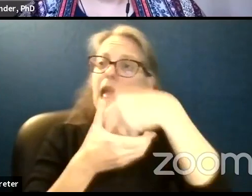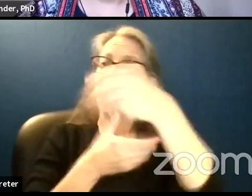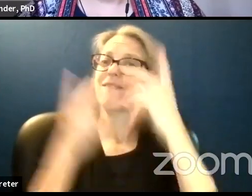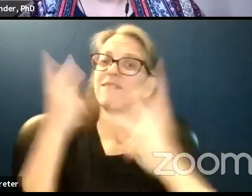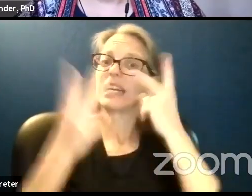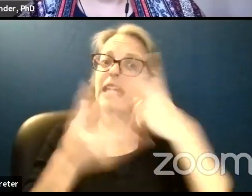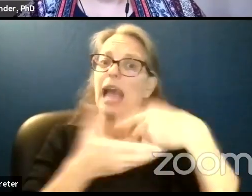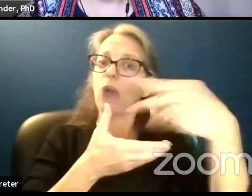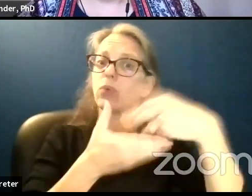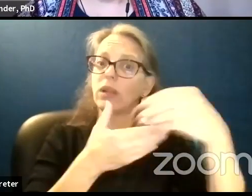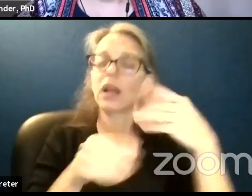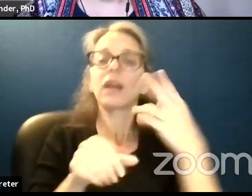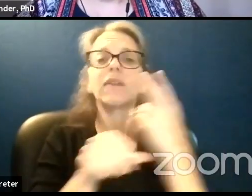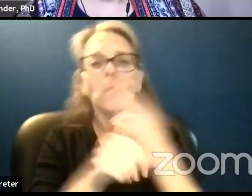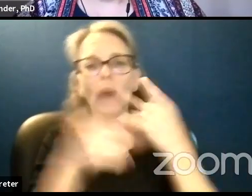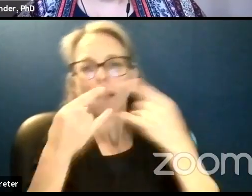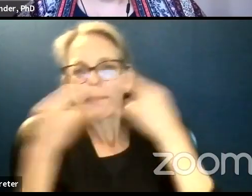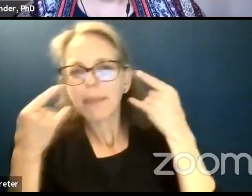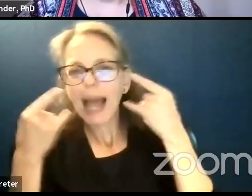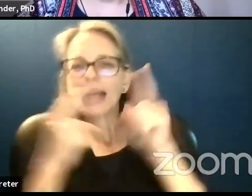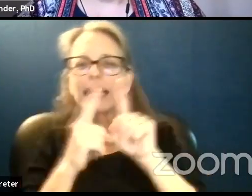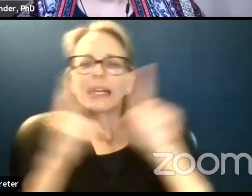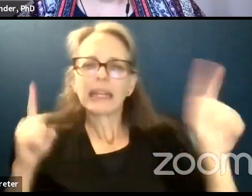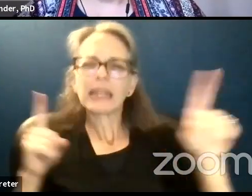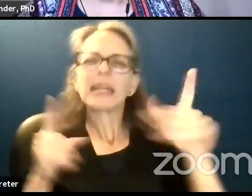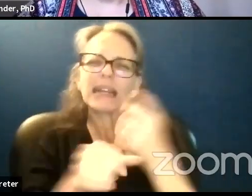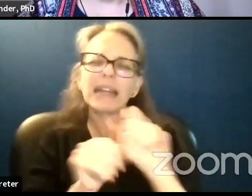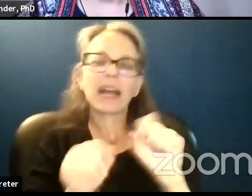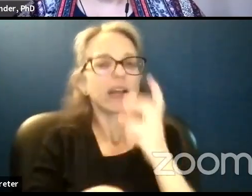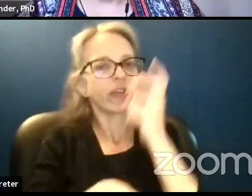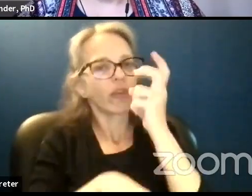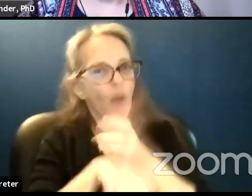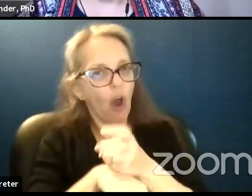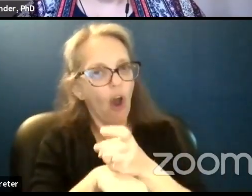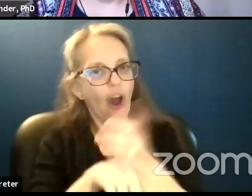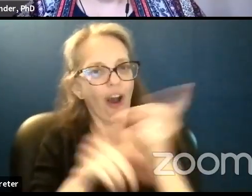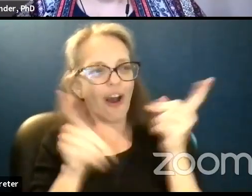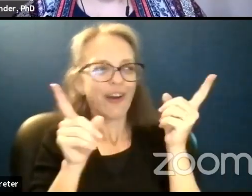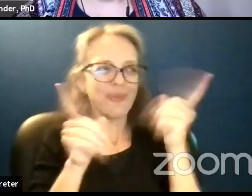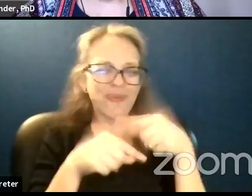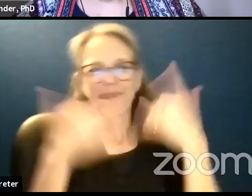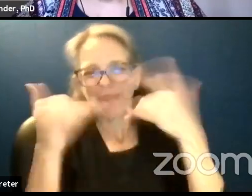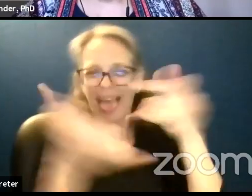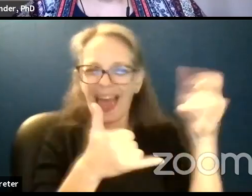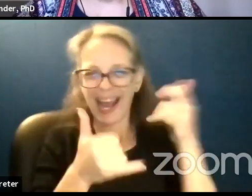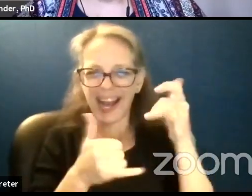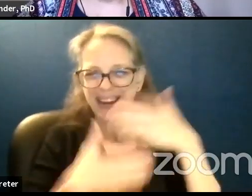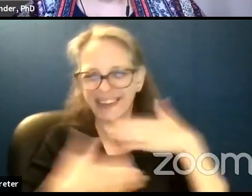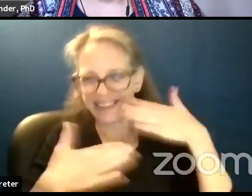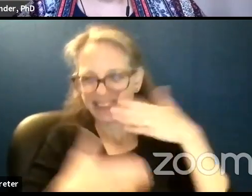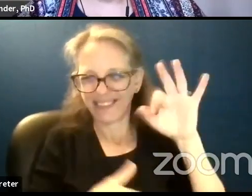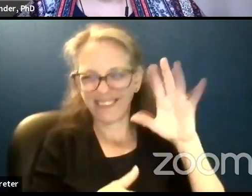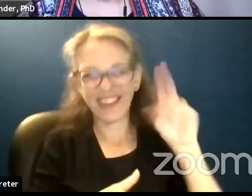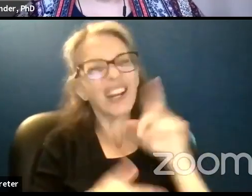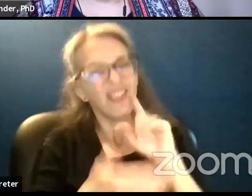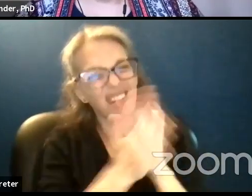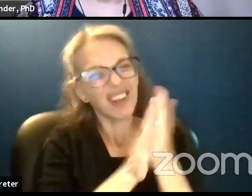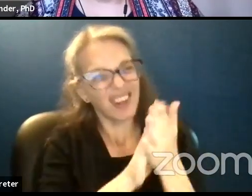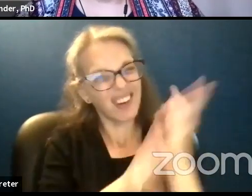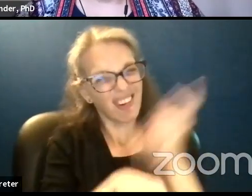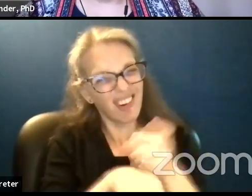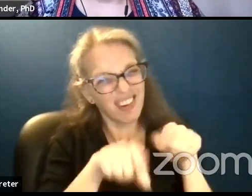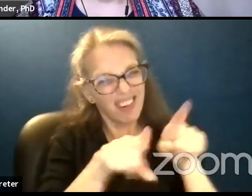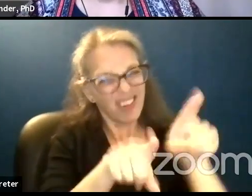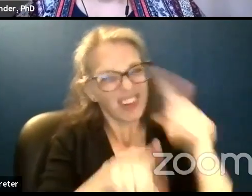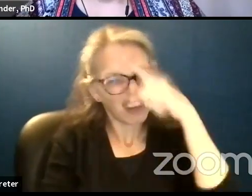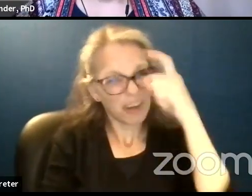wearing a mask and doing all of those other things. Now it gets hard when you're playing and you're having fun. And it's really going to get hard when it's summer because masks